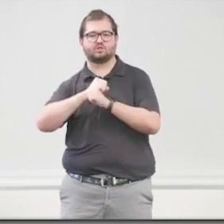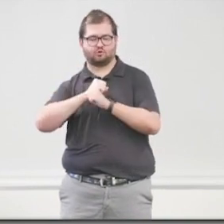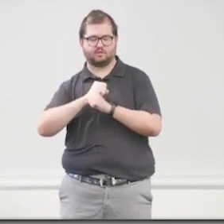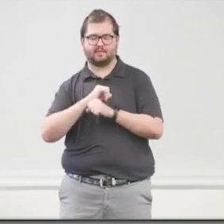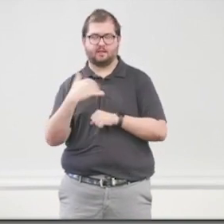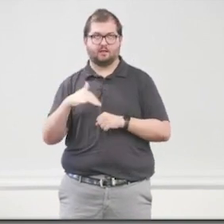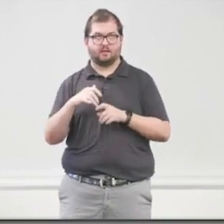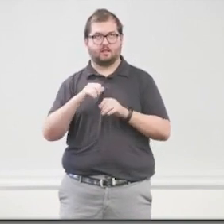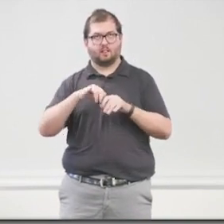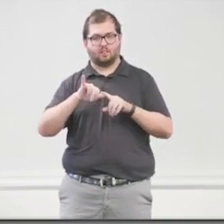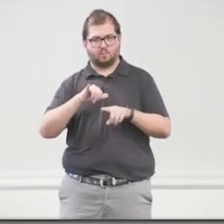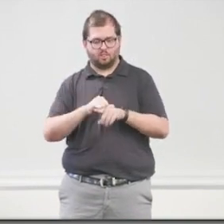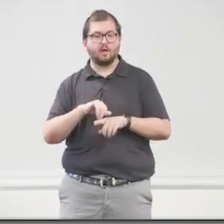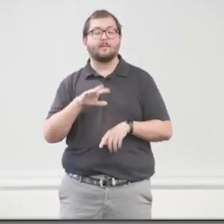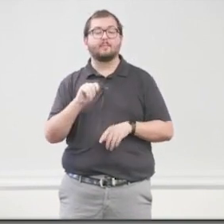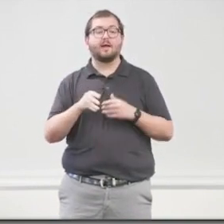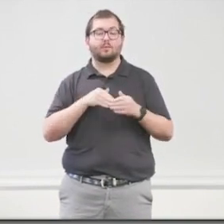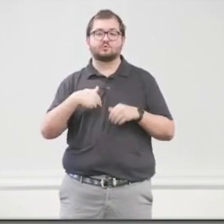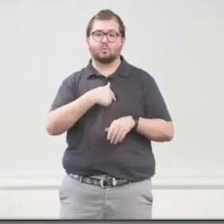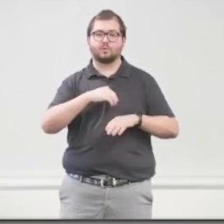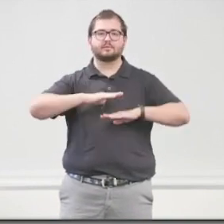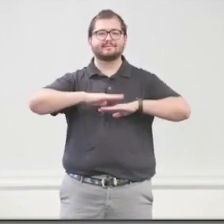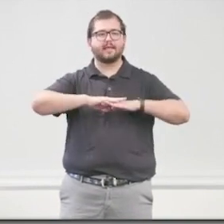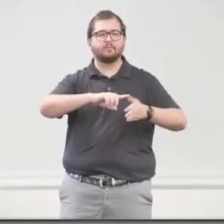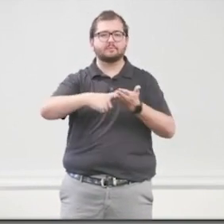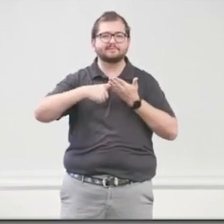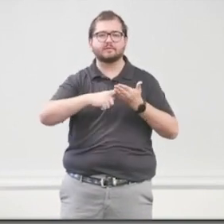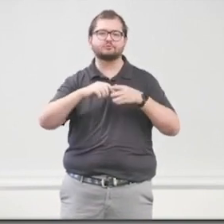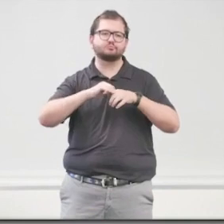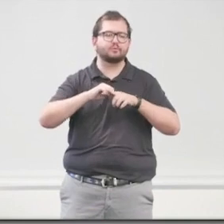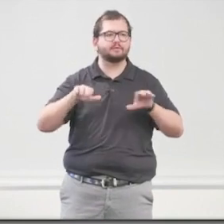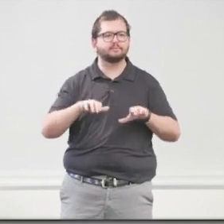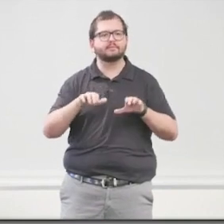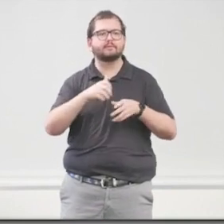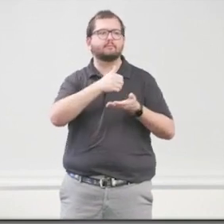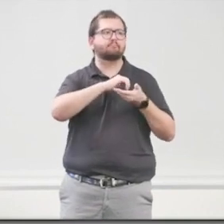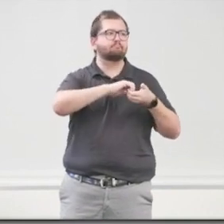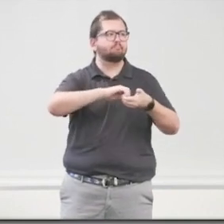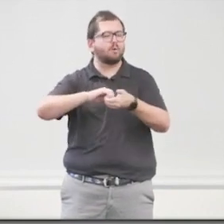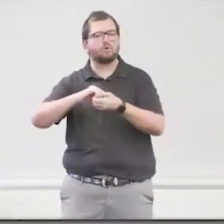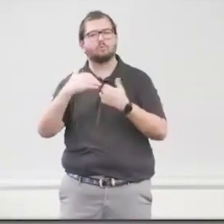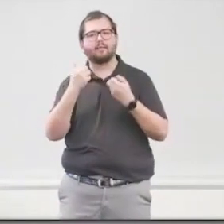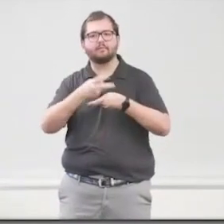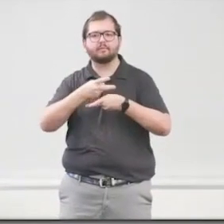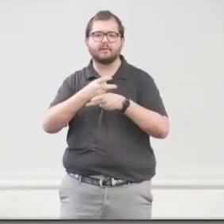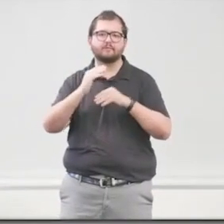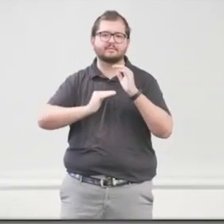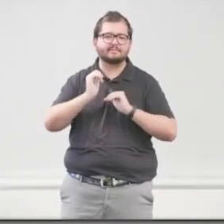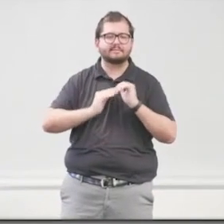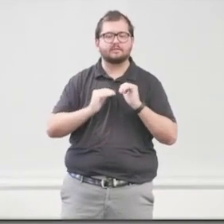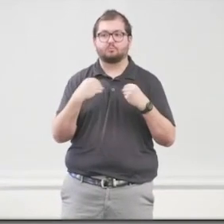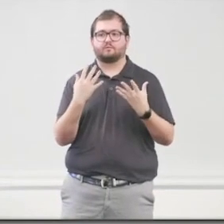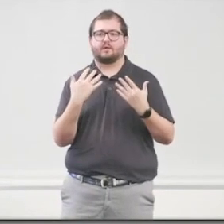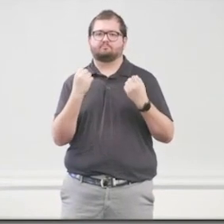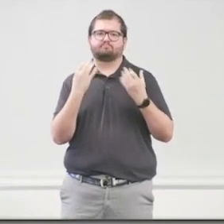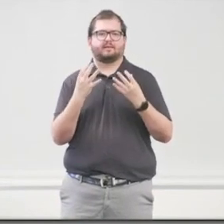work with these guys. We do tabletop exercises, and we help work with healthcare facilities and the vulnerable populations and provide a bunch of free